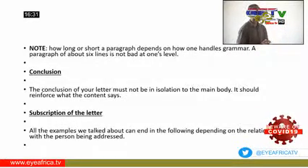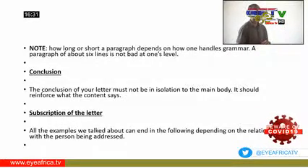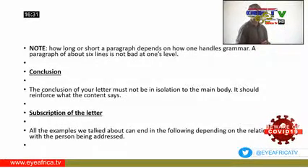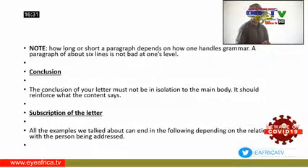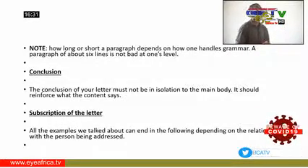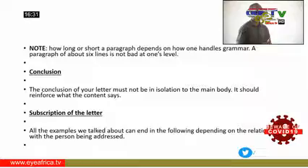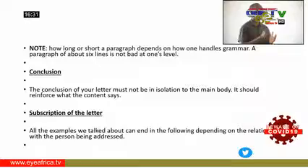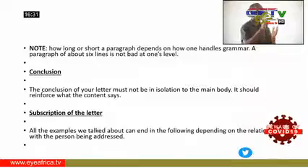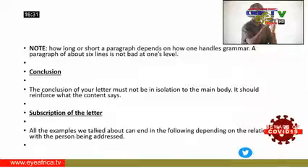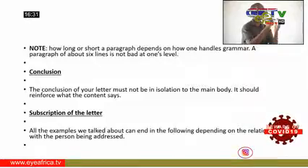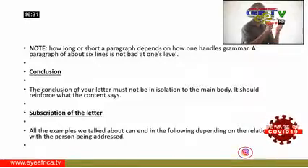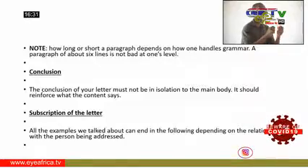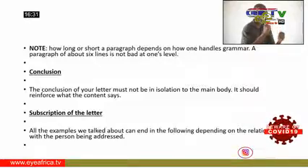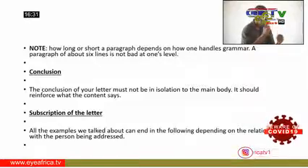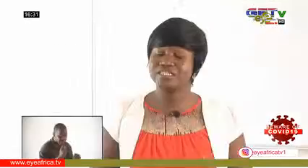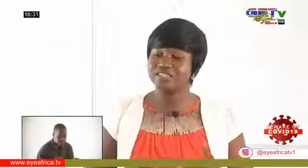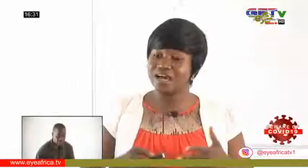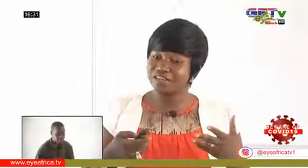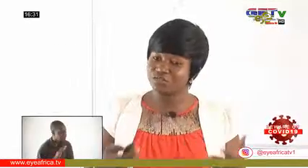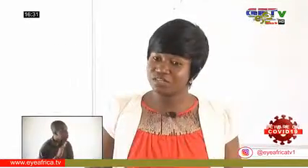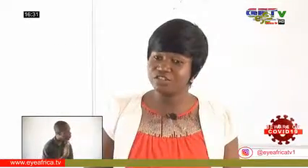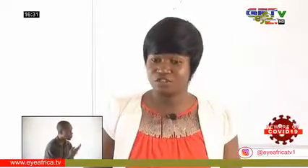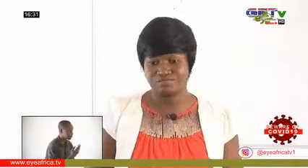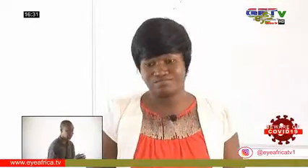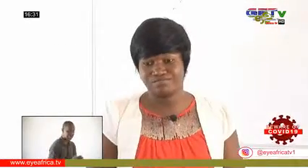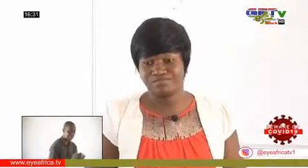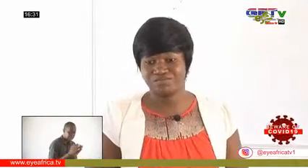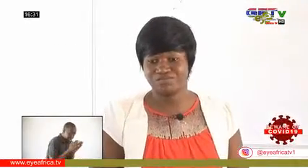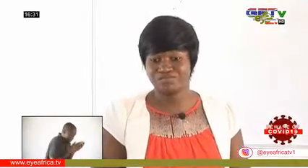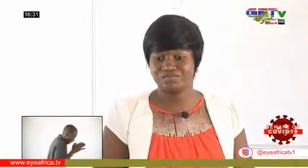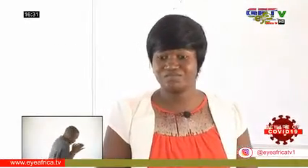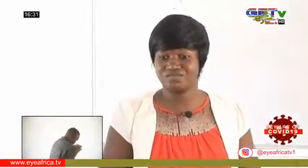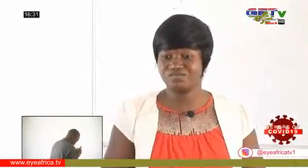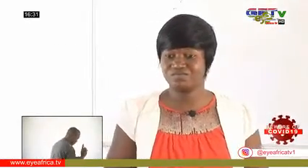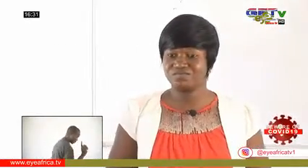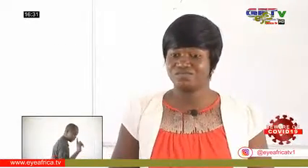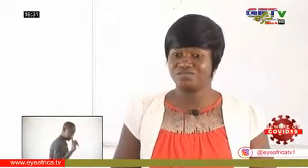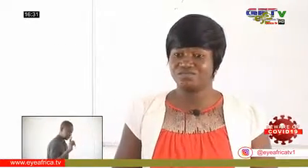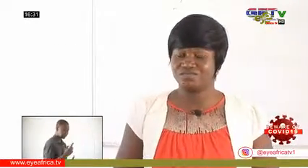The conclusion of your letter must not be in isolation.